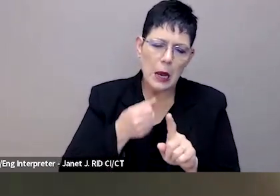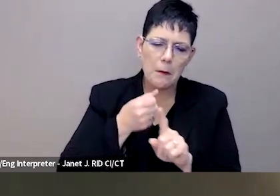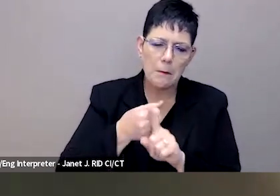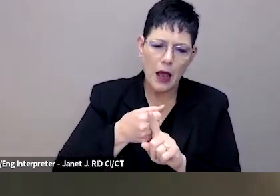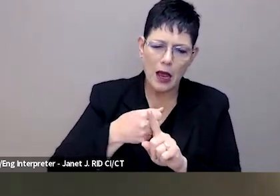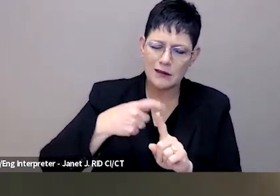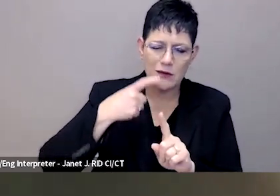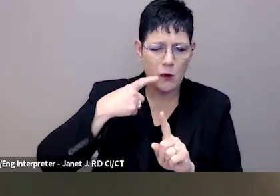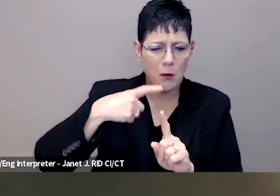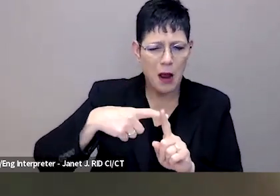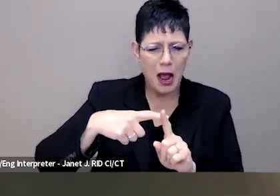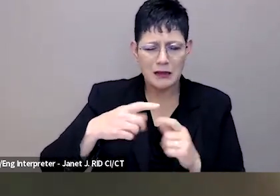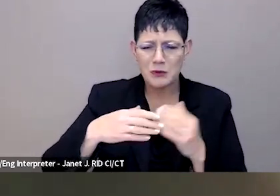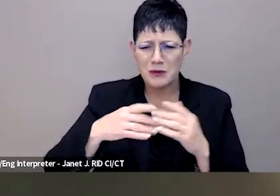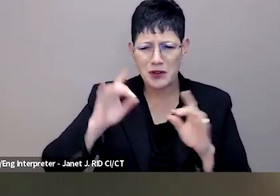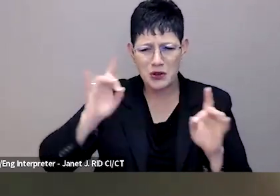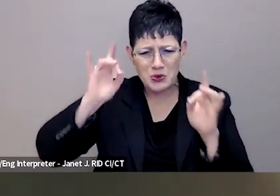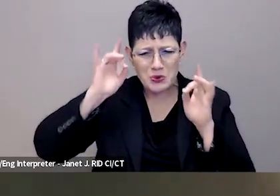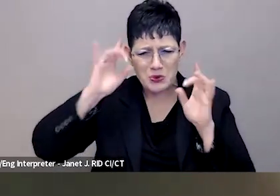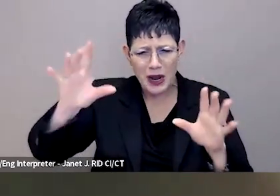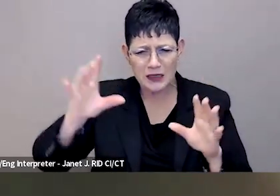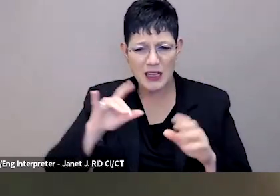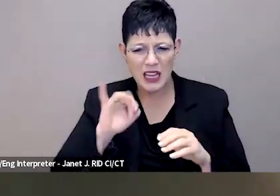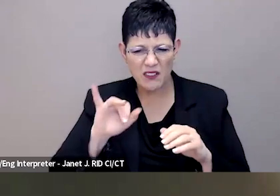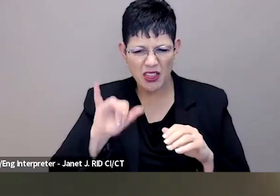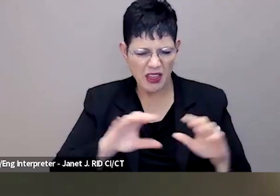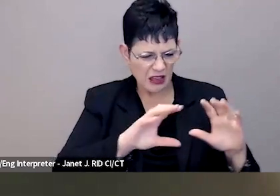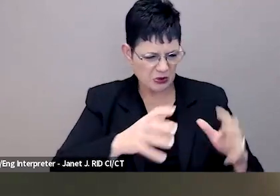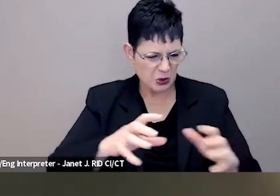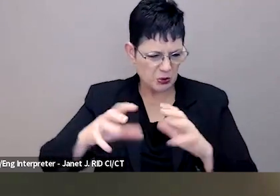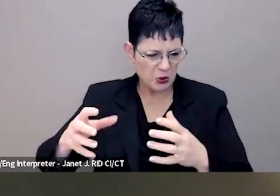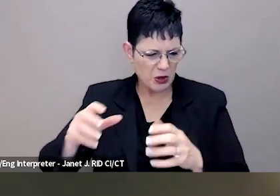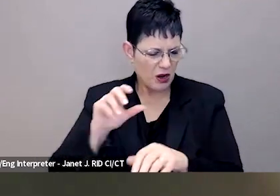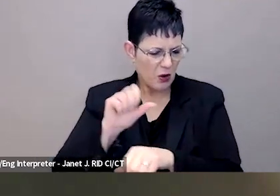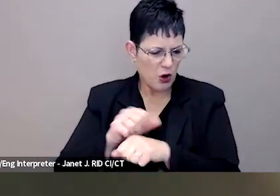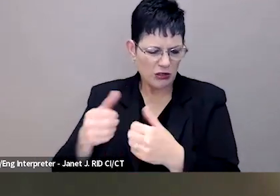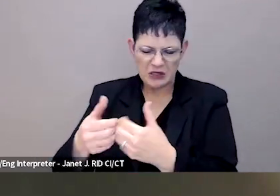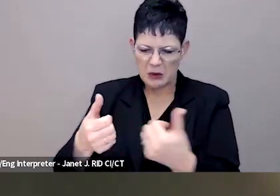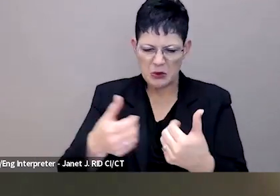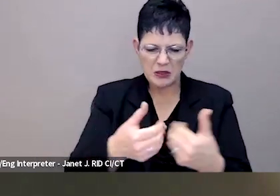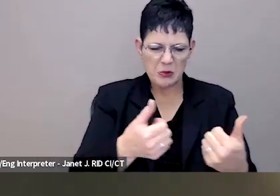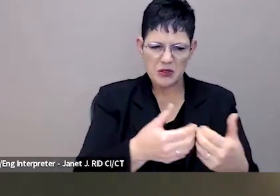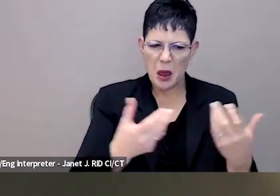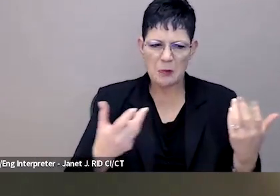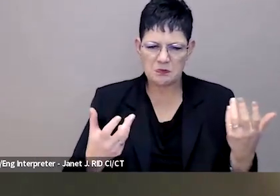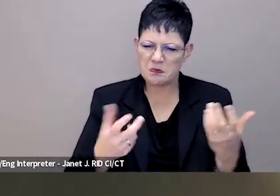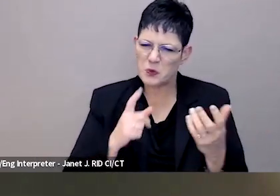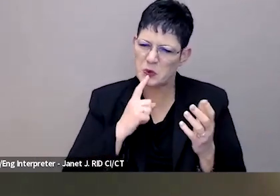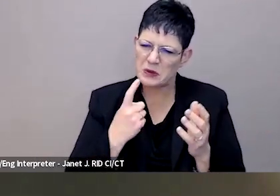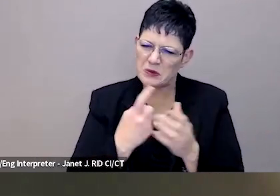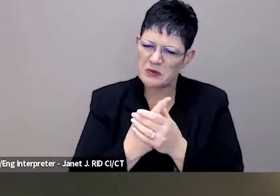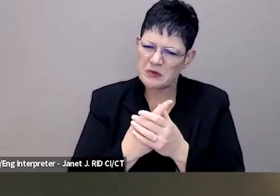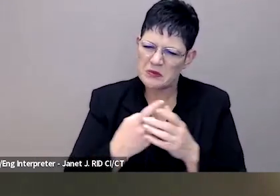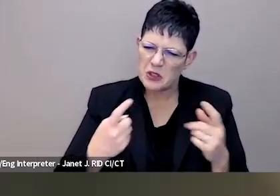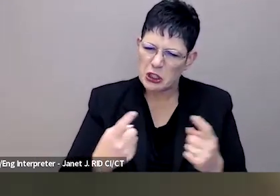crisis, right? But it's when it's not strong, I think it can be really destructive, right? It can actually really harm the person's care, and it can